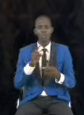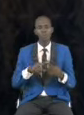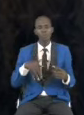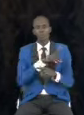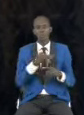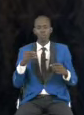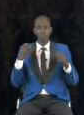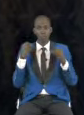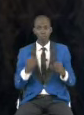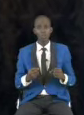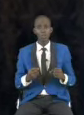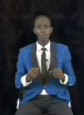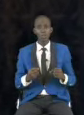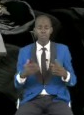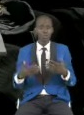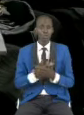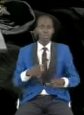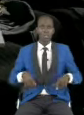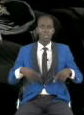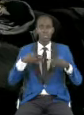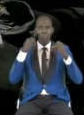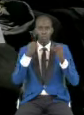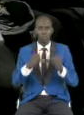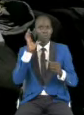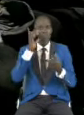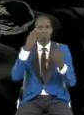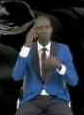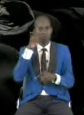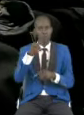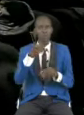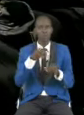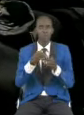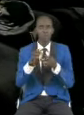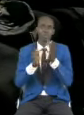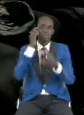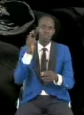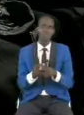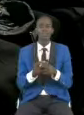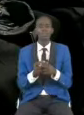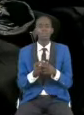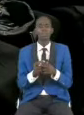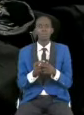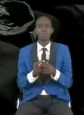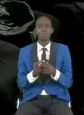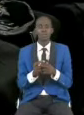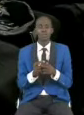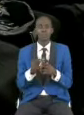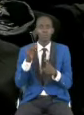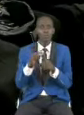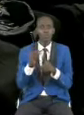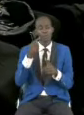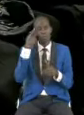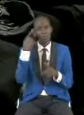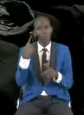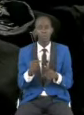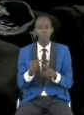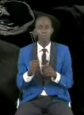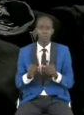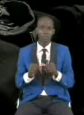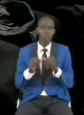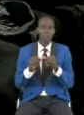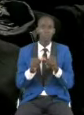strength will come for you in Jesus' name. Message for sustenance in the pleasant land.